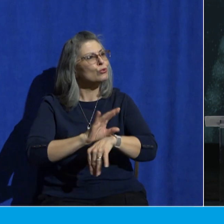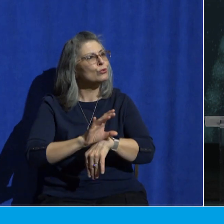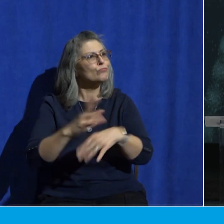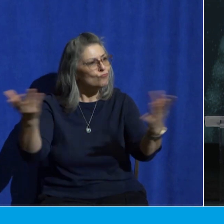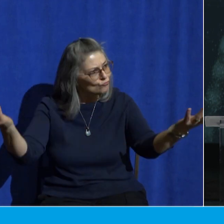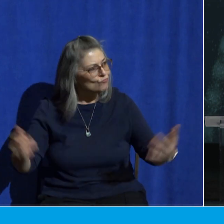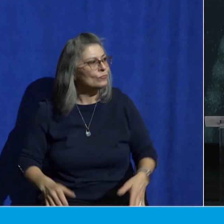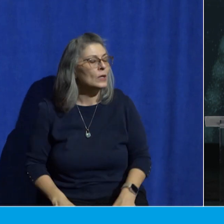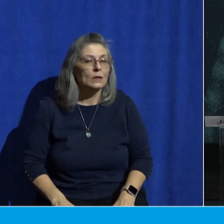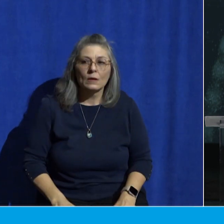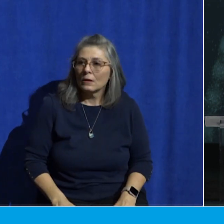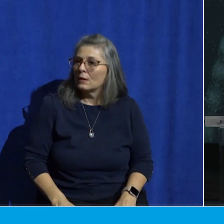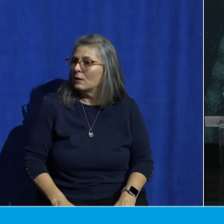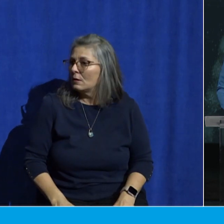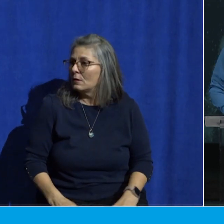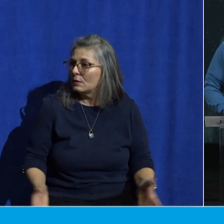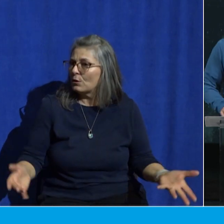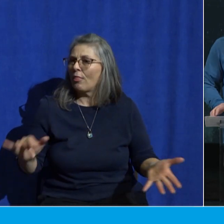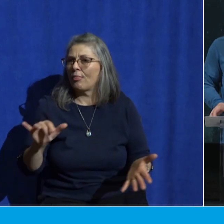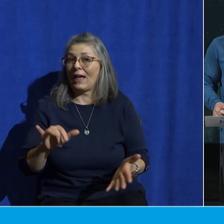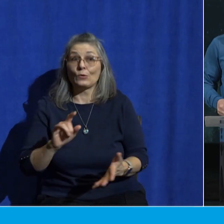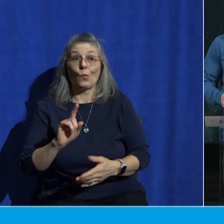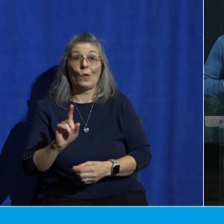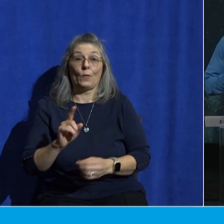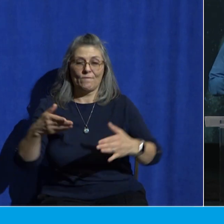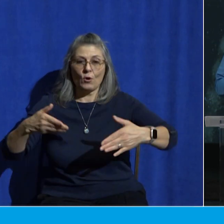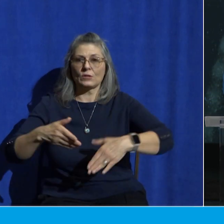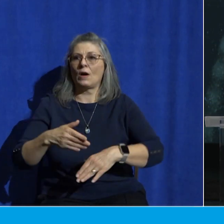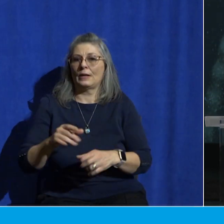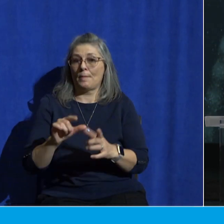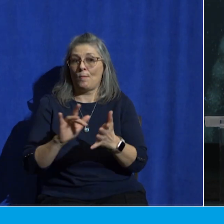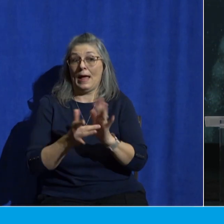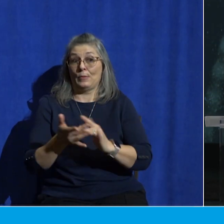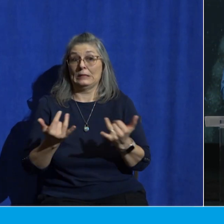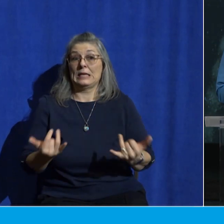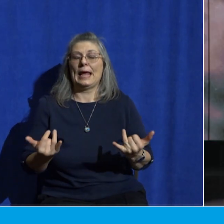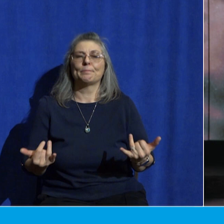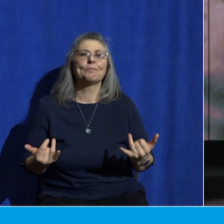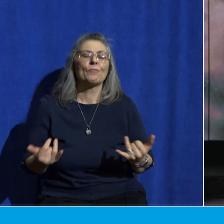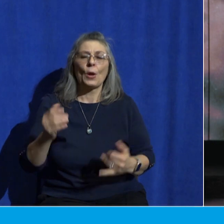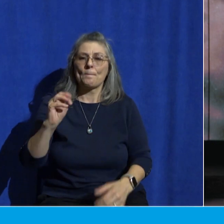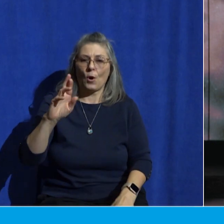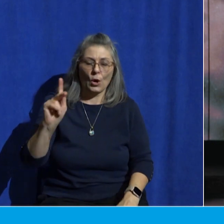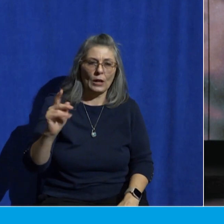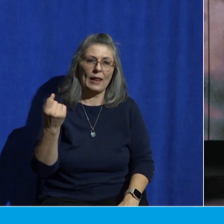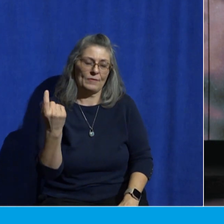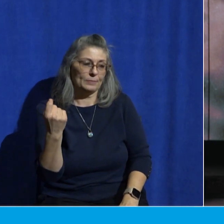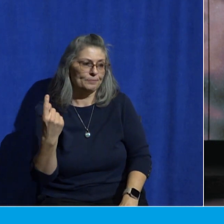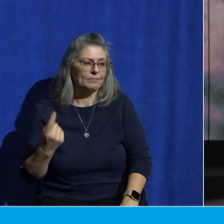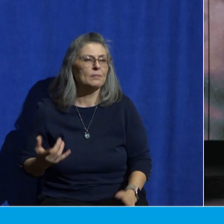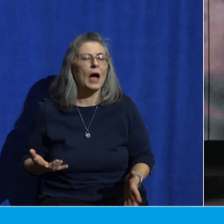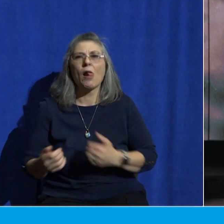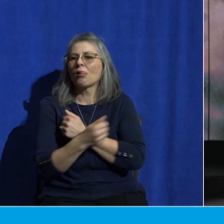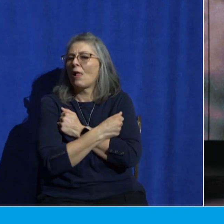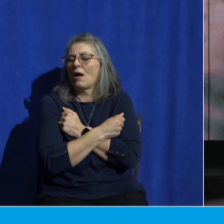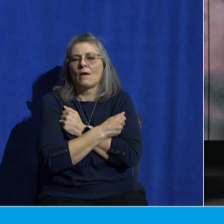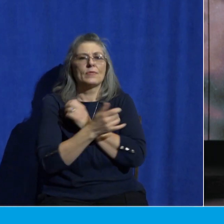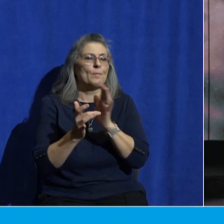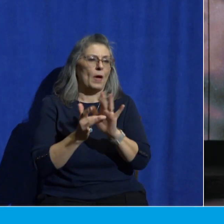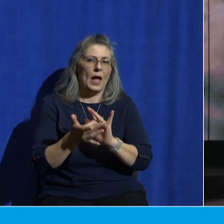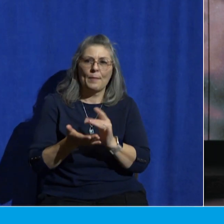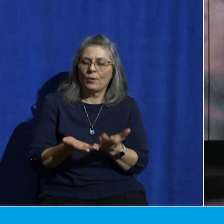That's actually where we're going to land in our time in the Word today. I love this Word. And I want to show you how it